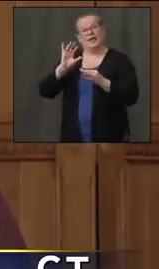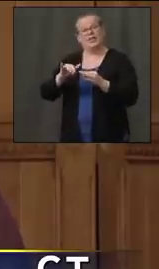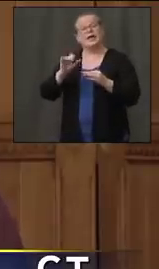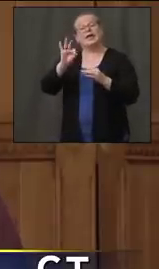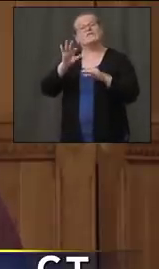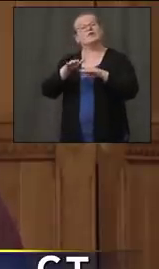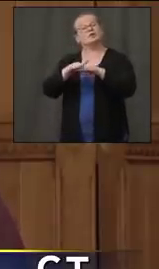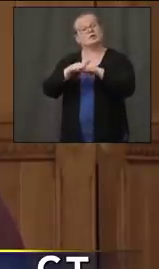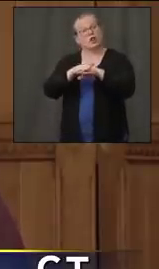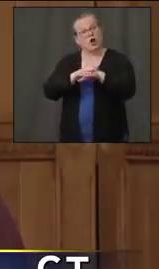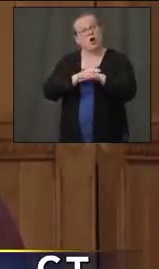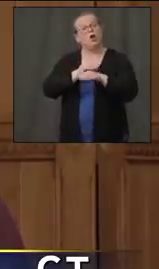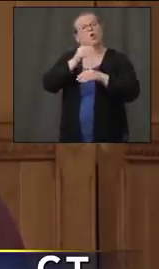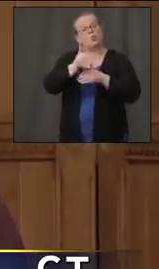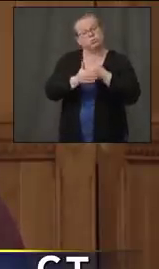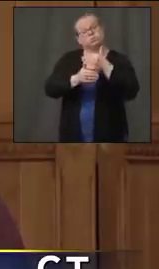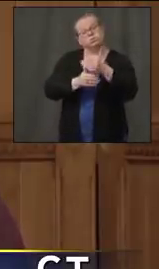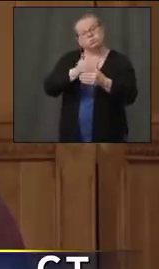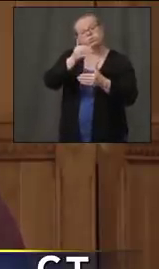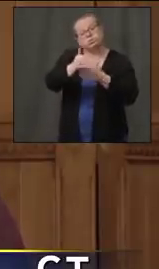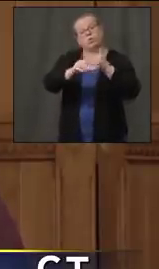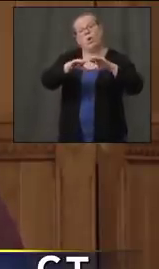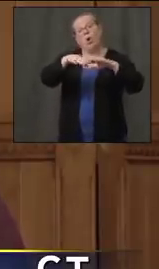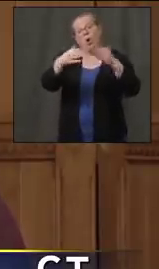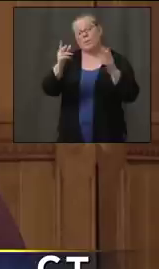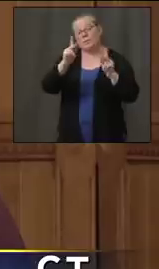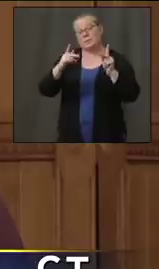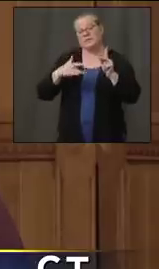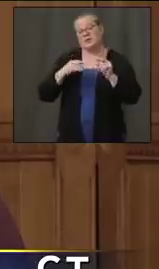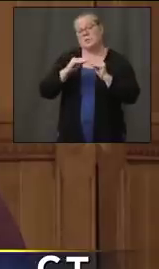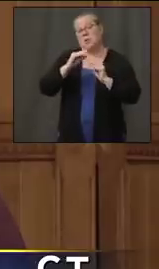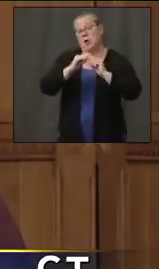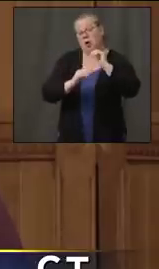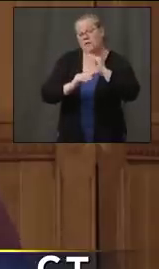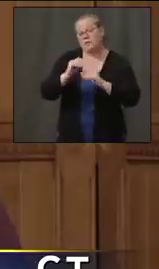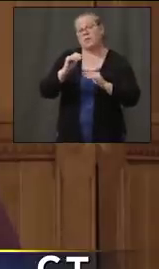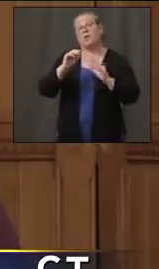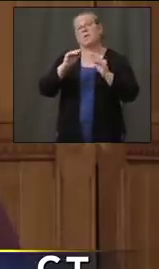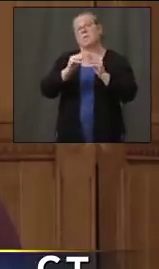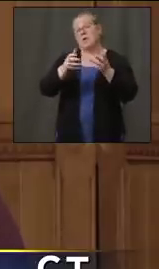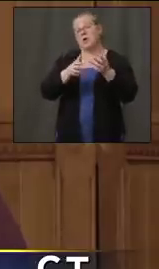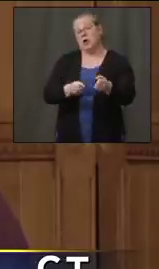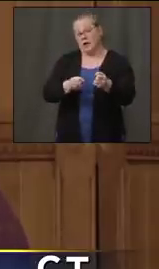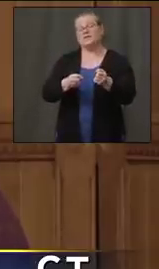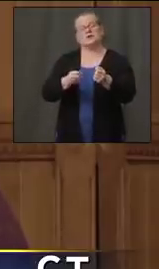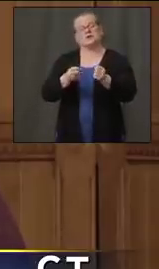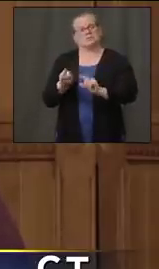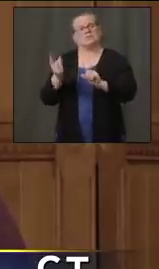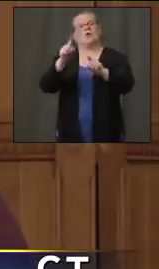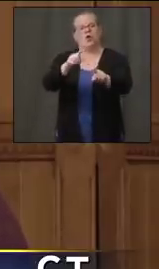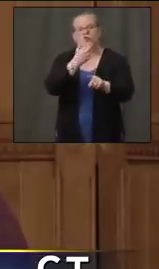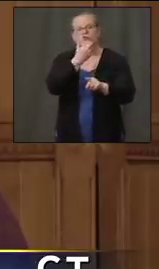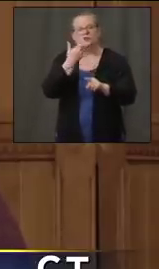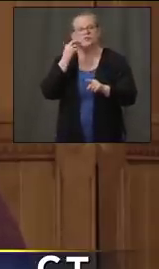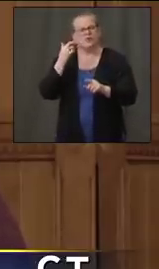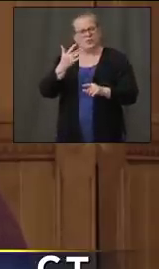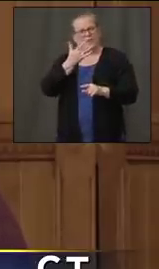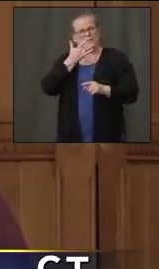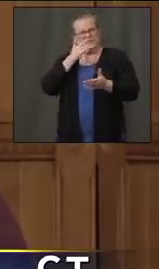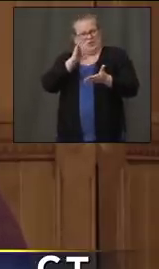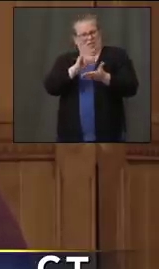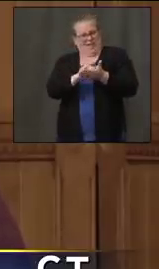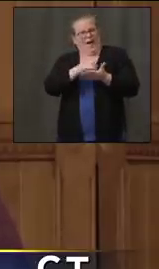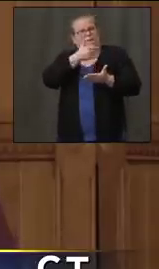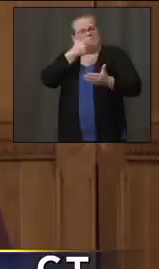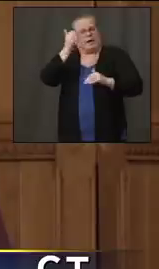confidence. I actually think over the medium term and longer term for restaurants in the Connecticut economy, that is better than trying to go too fast and